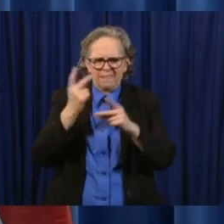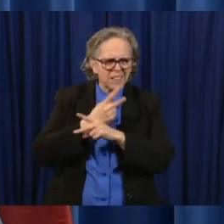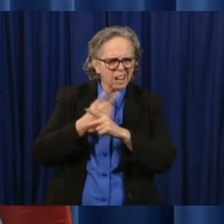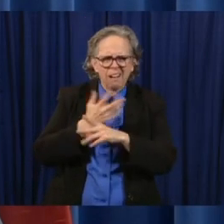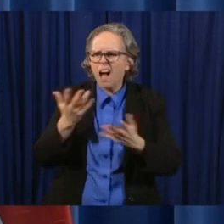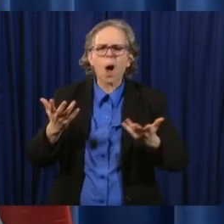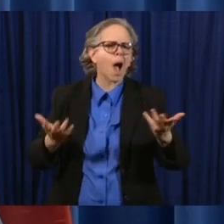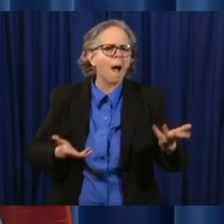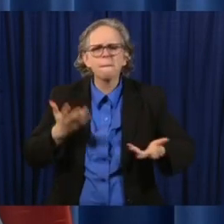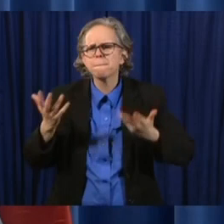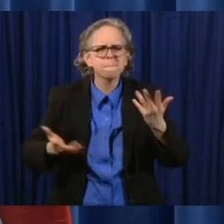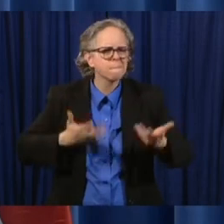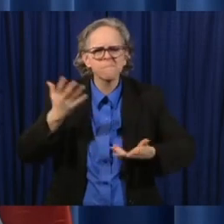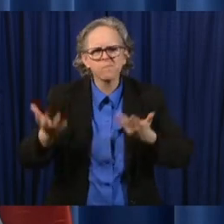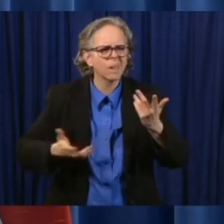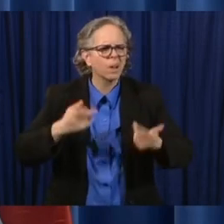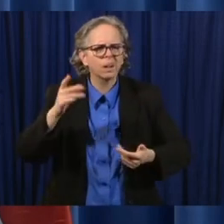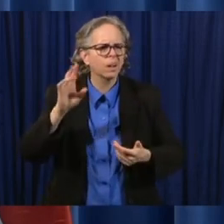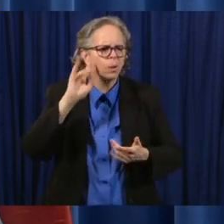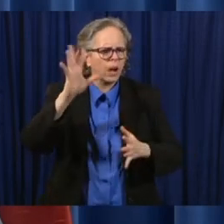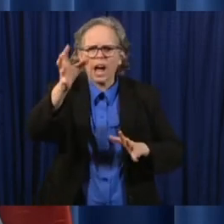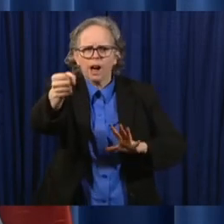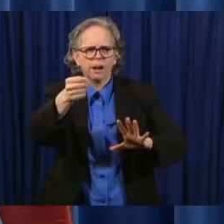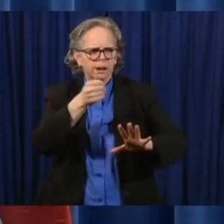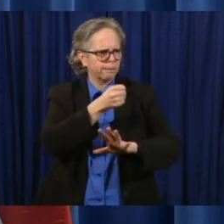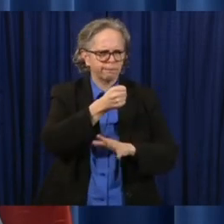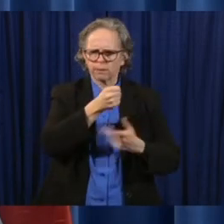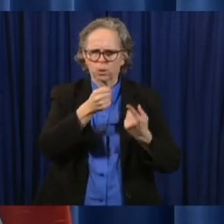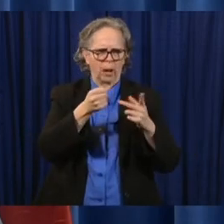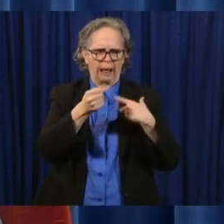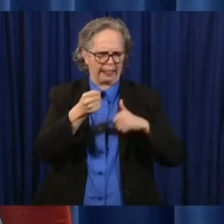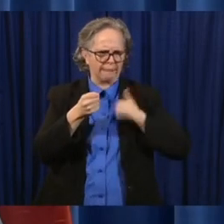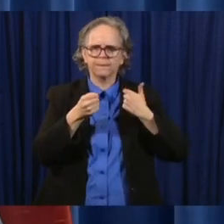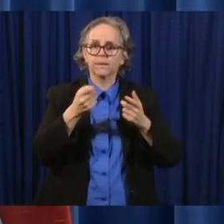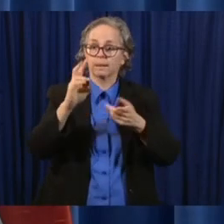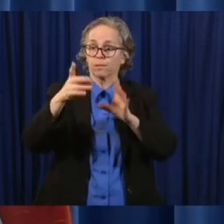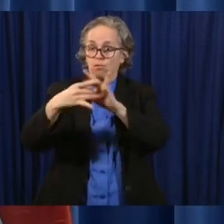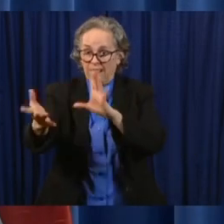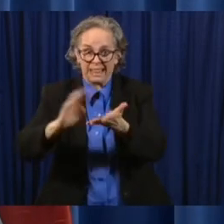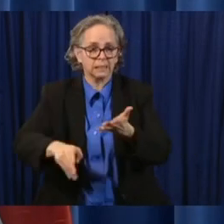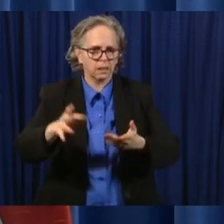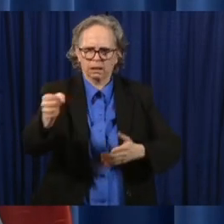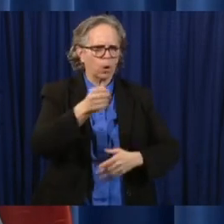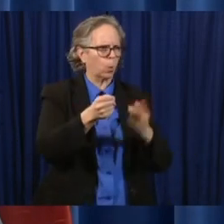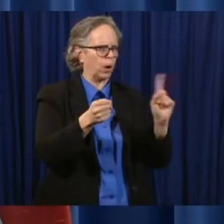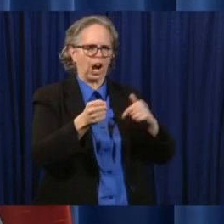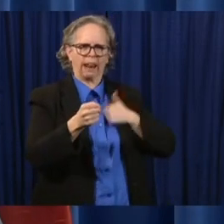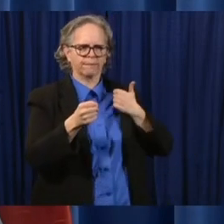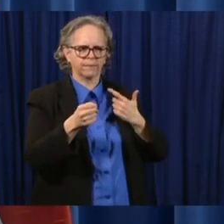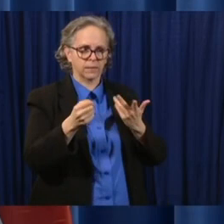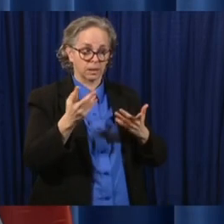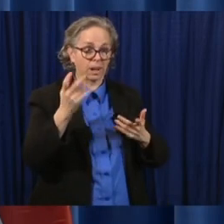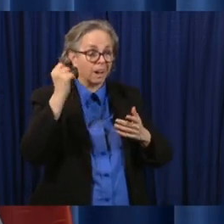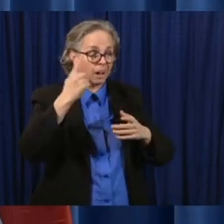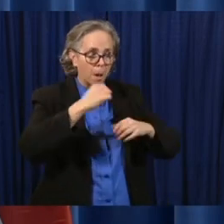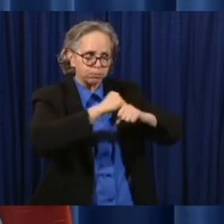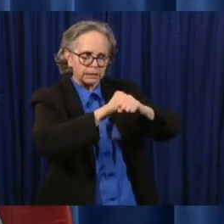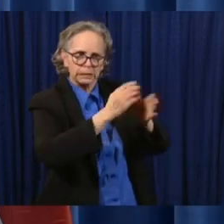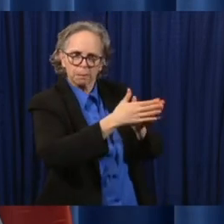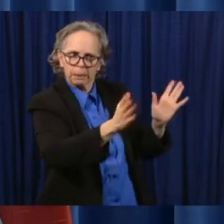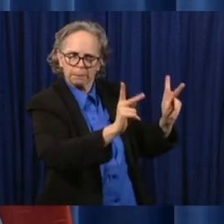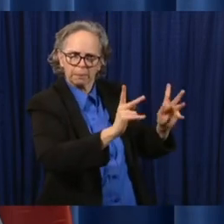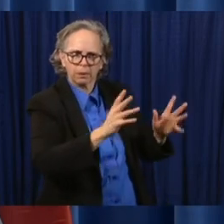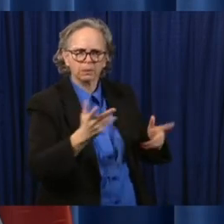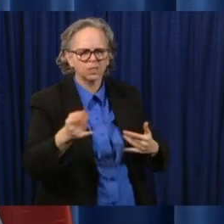where is a place for them to go? Where can we protect the public? These are all considerations, and they're made